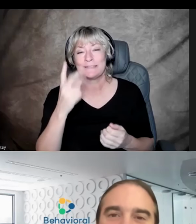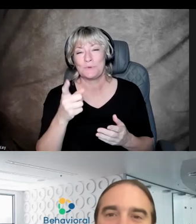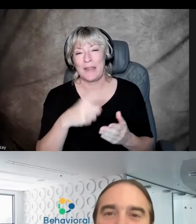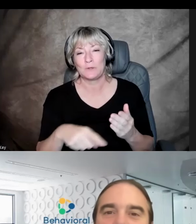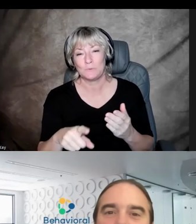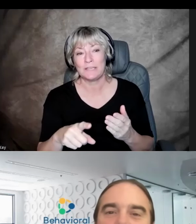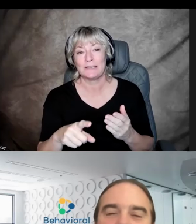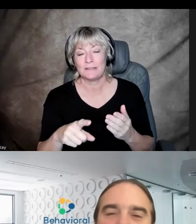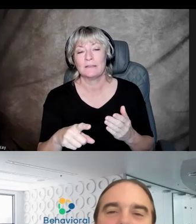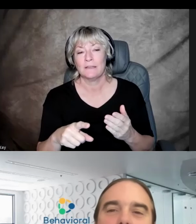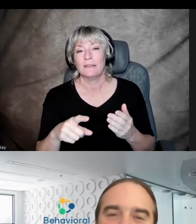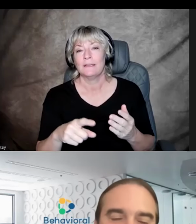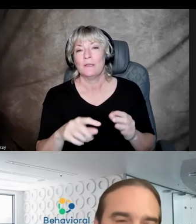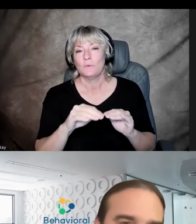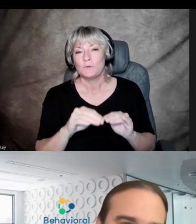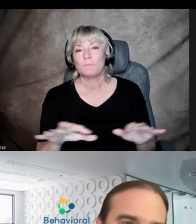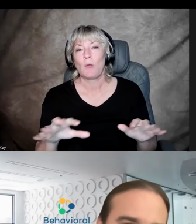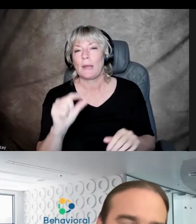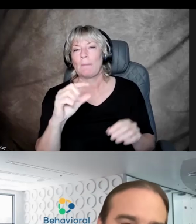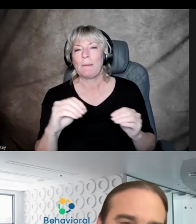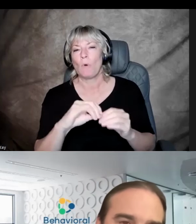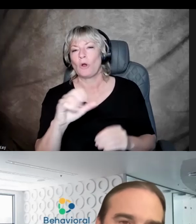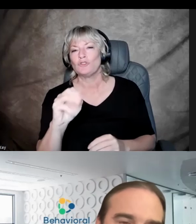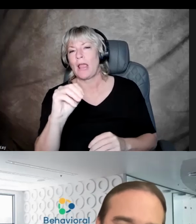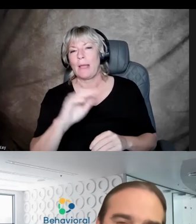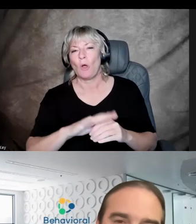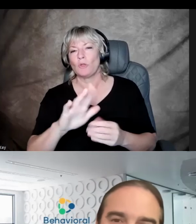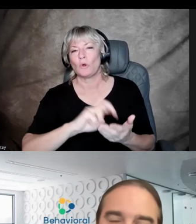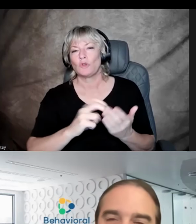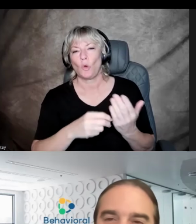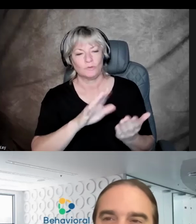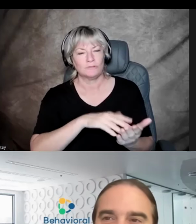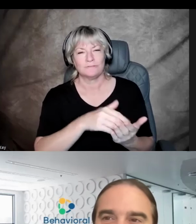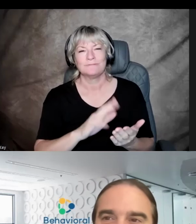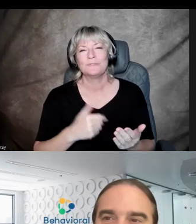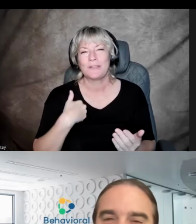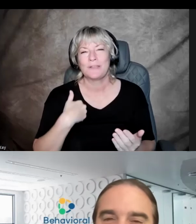when we spread a little more jam on your toast. Y'all have a good day.